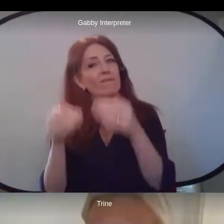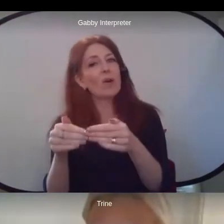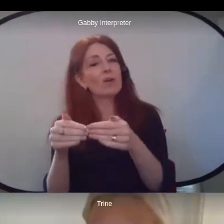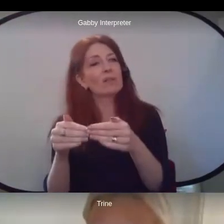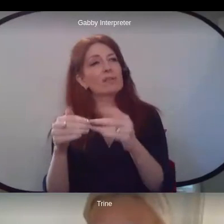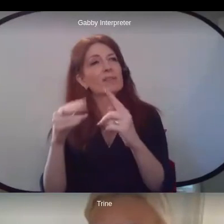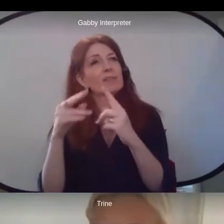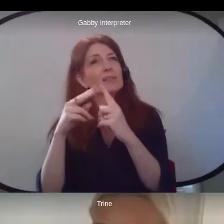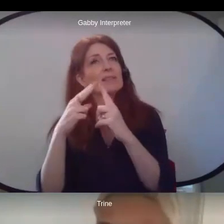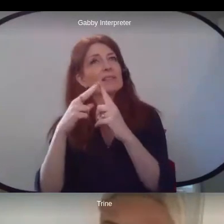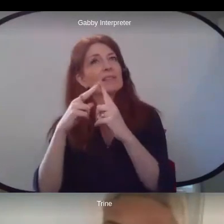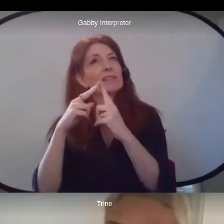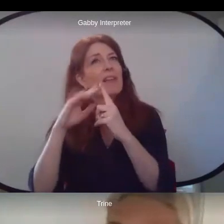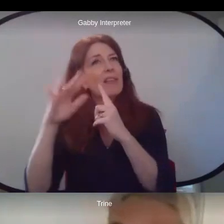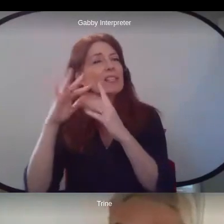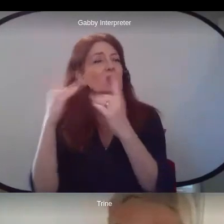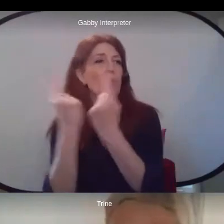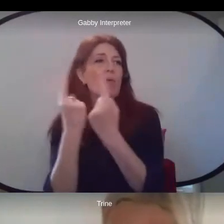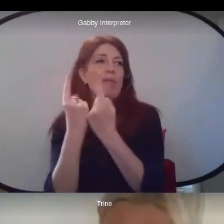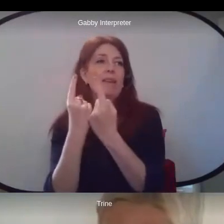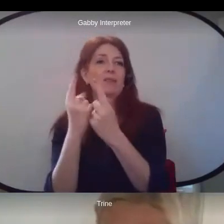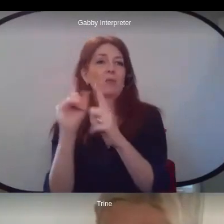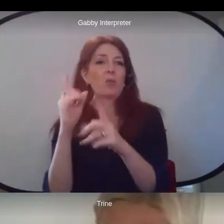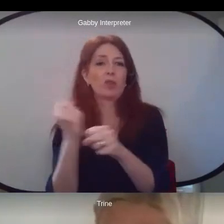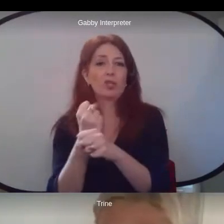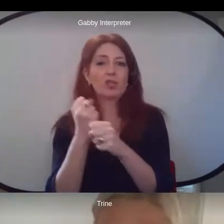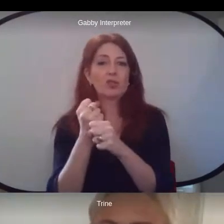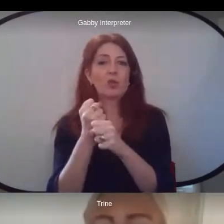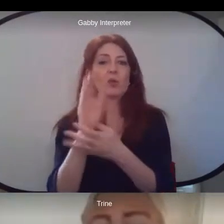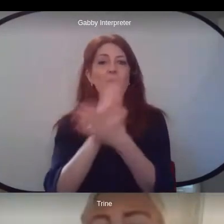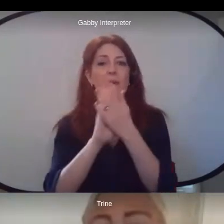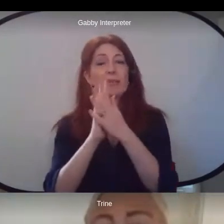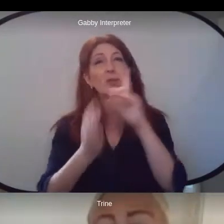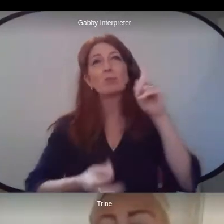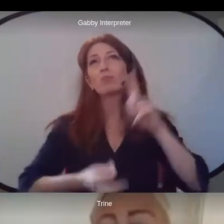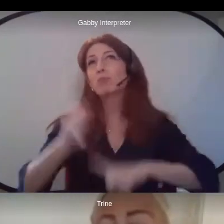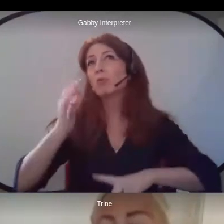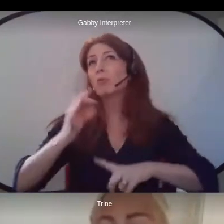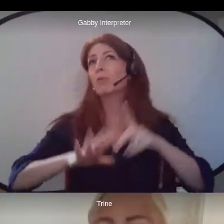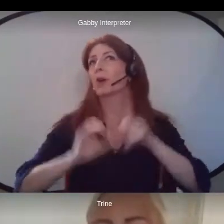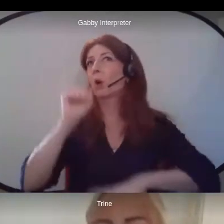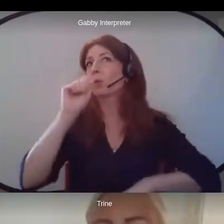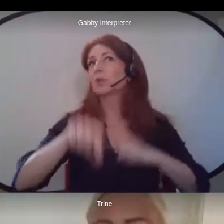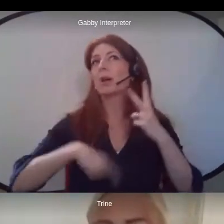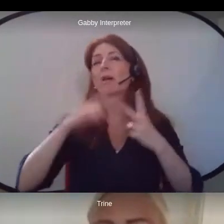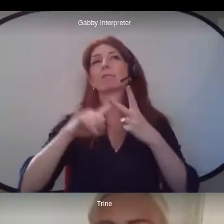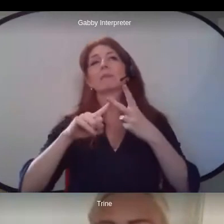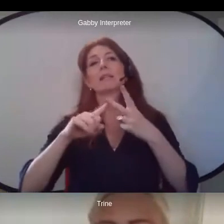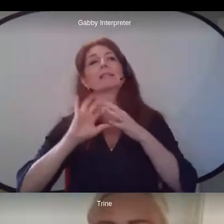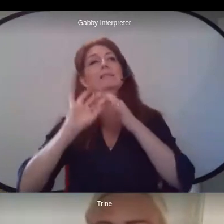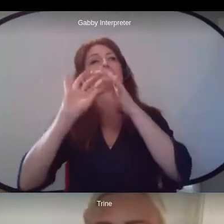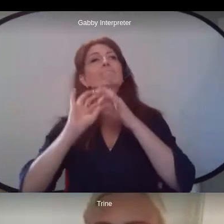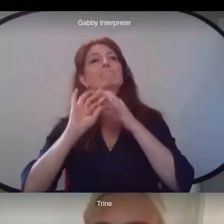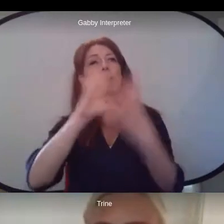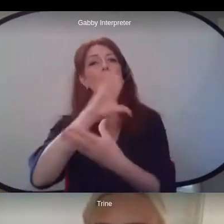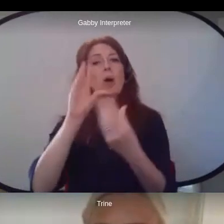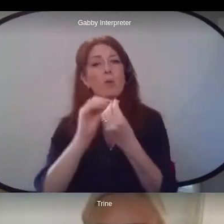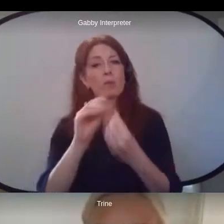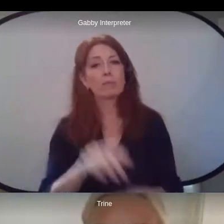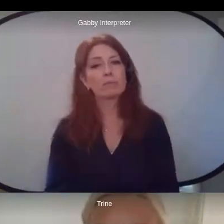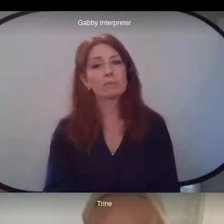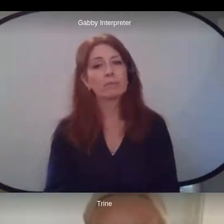side of it do to move the culture, to amalgamate the two together. And I think we are